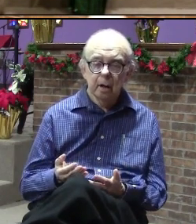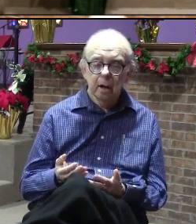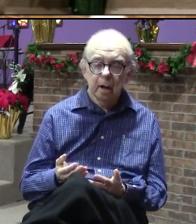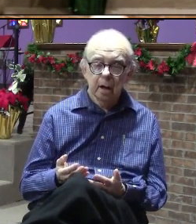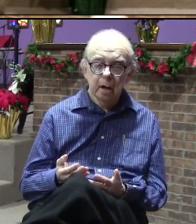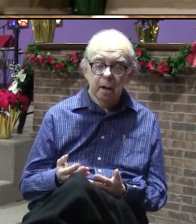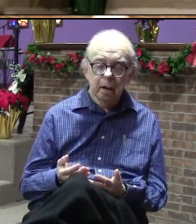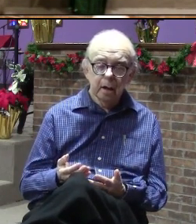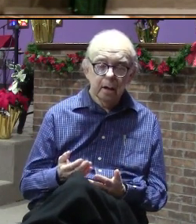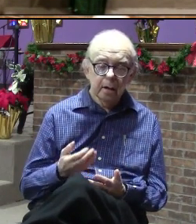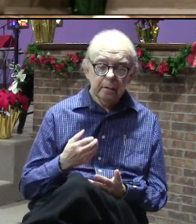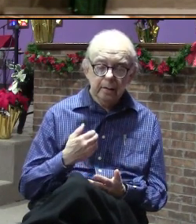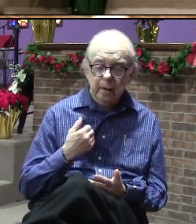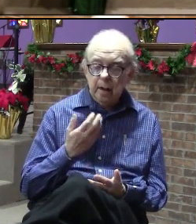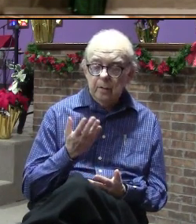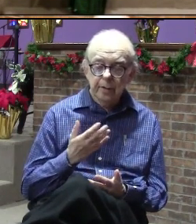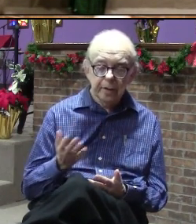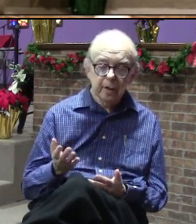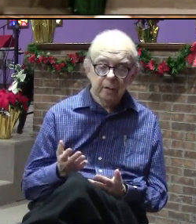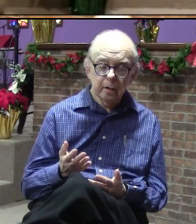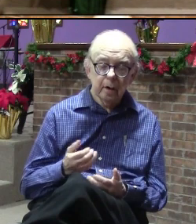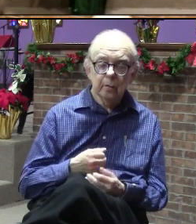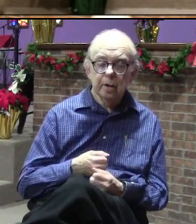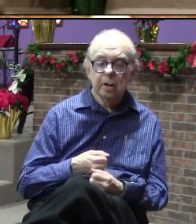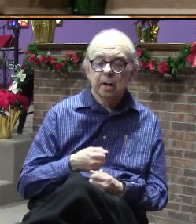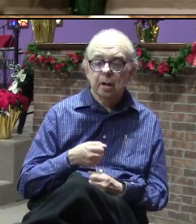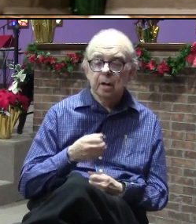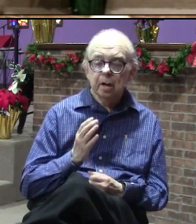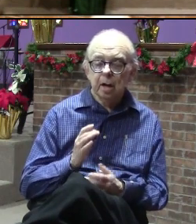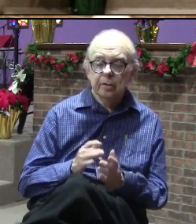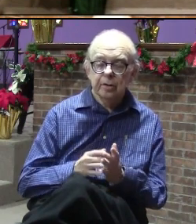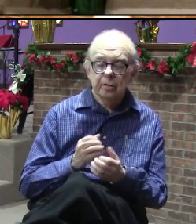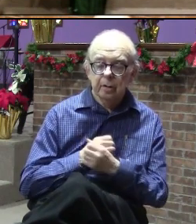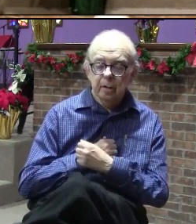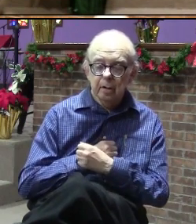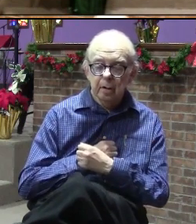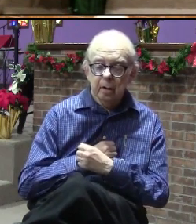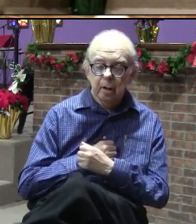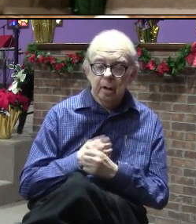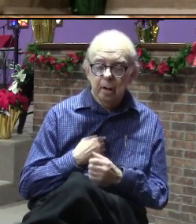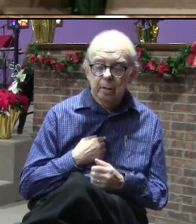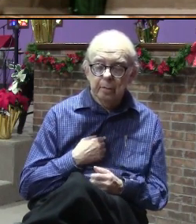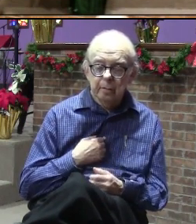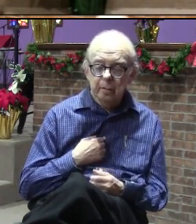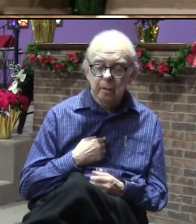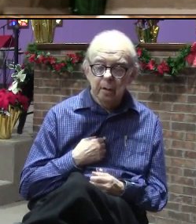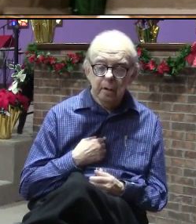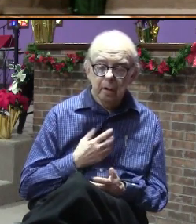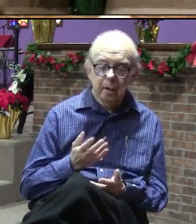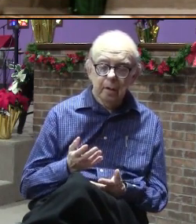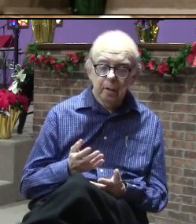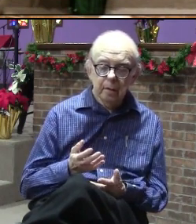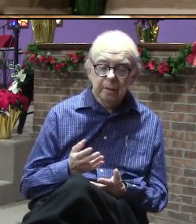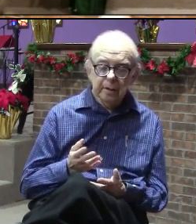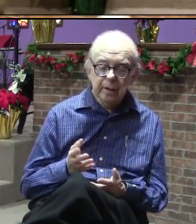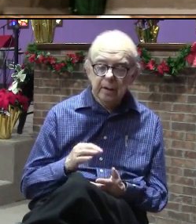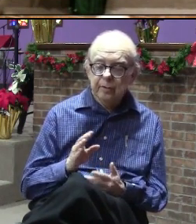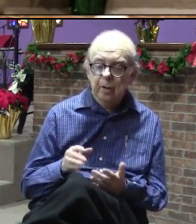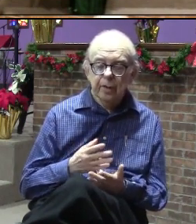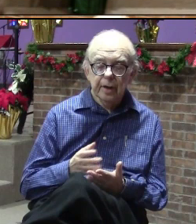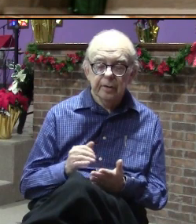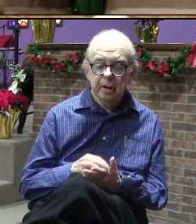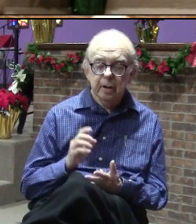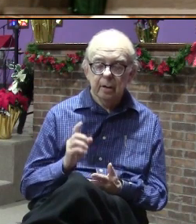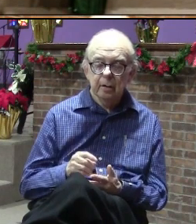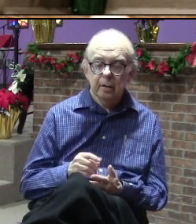I don't want everything. I just want him to love me. And by loving me, he knows what I need.